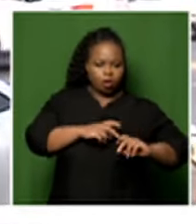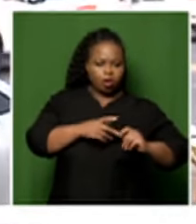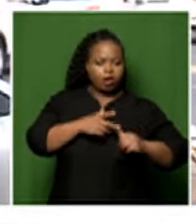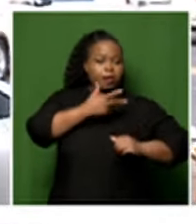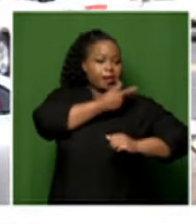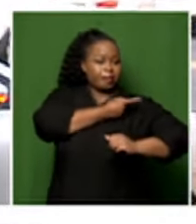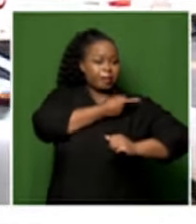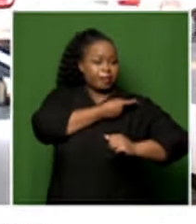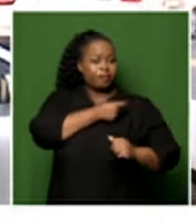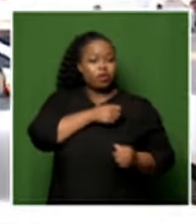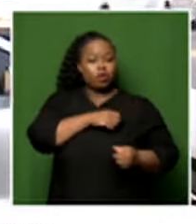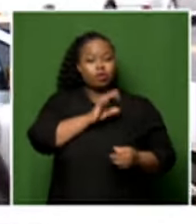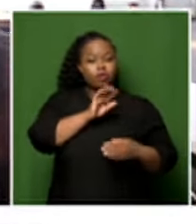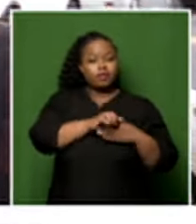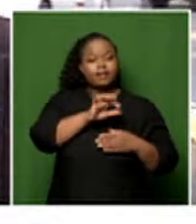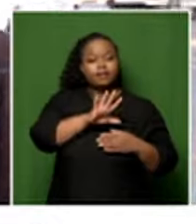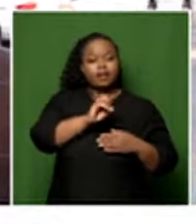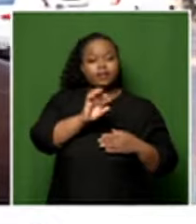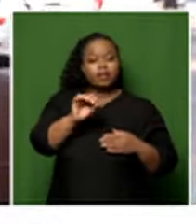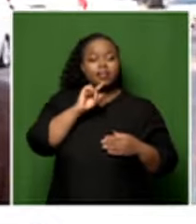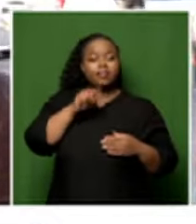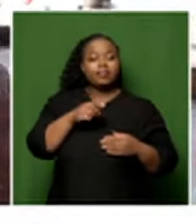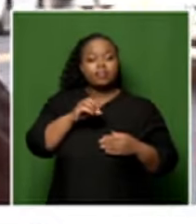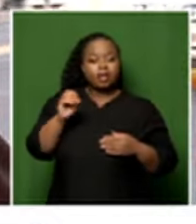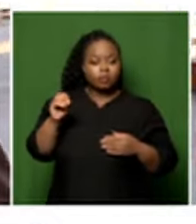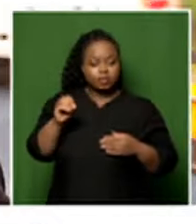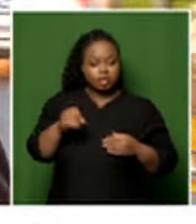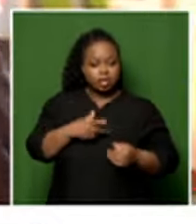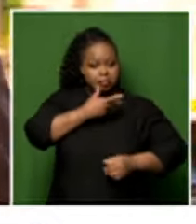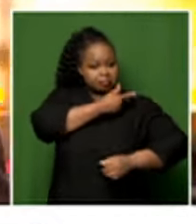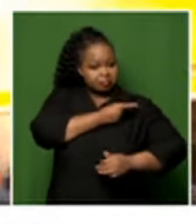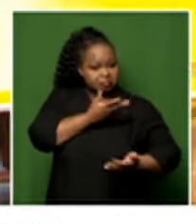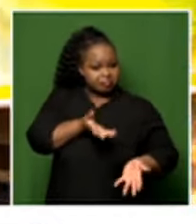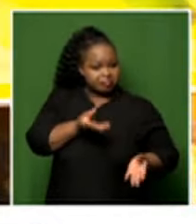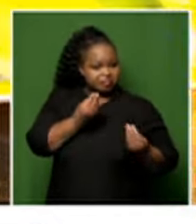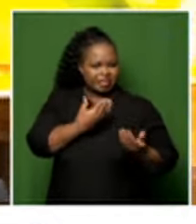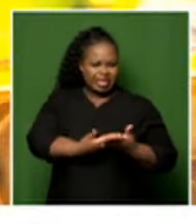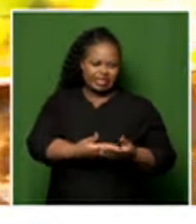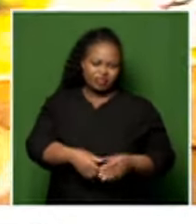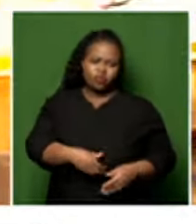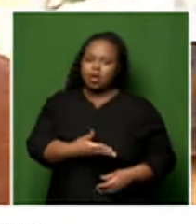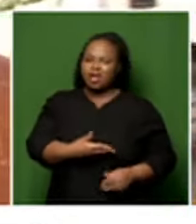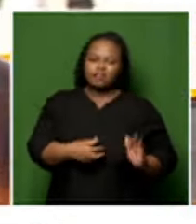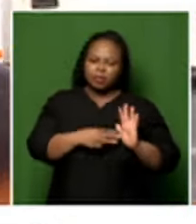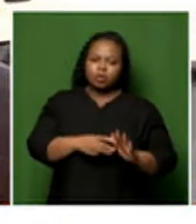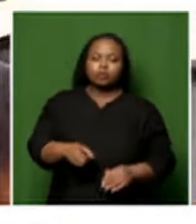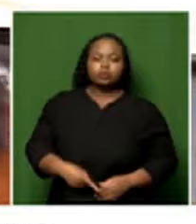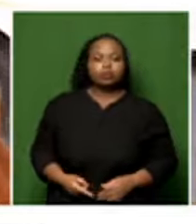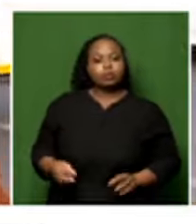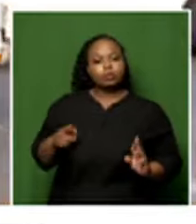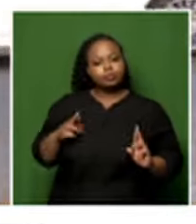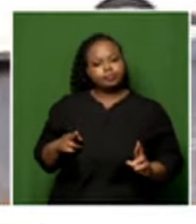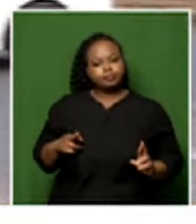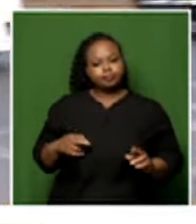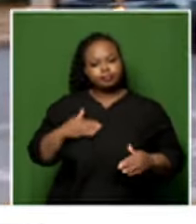over, 500,000 of them to be vaccinated. And we're just hopeful that that process will